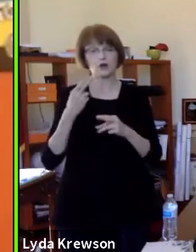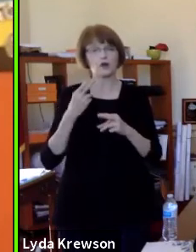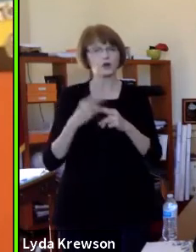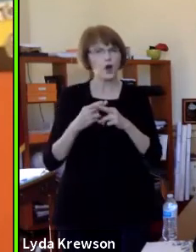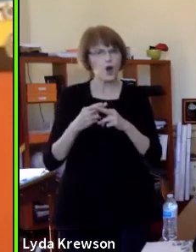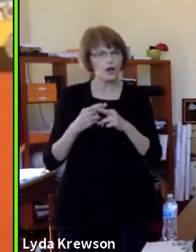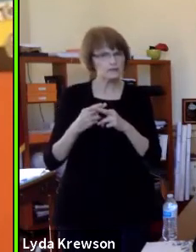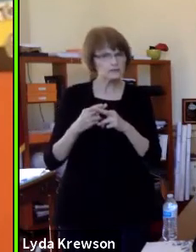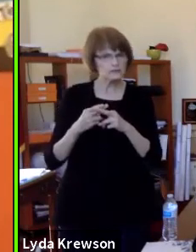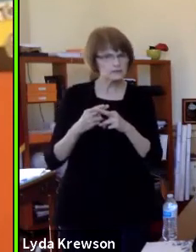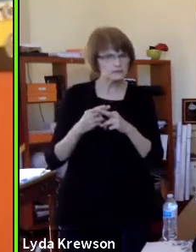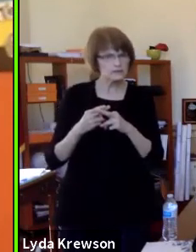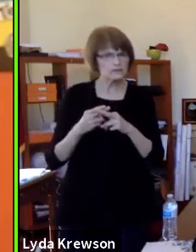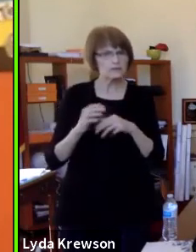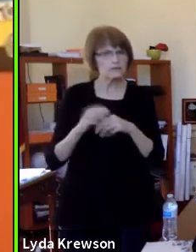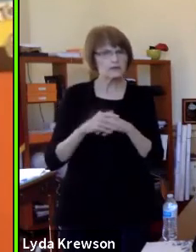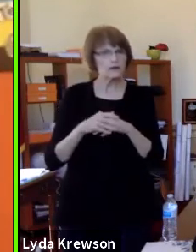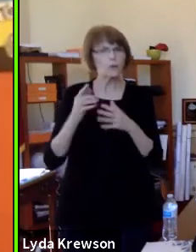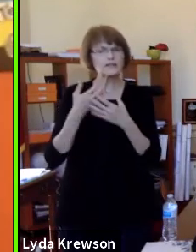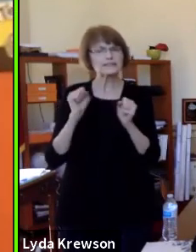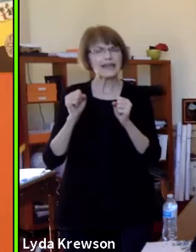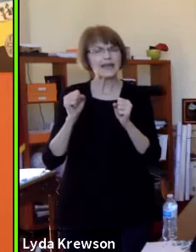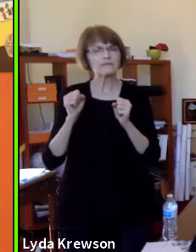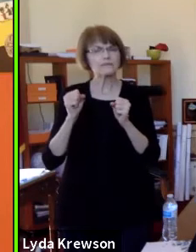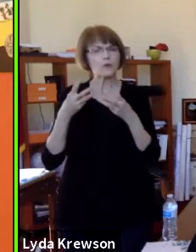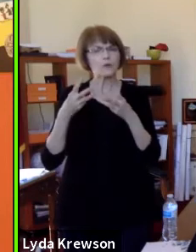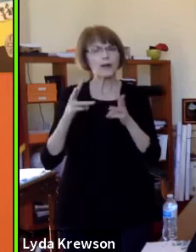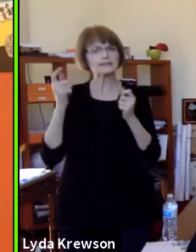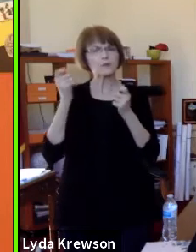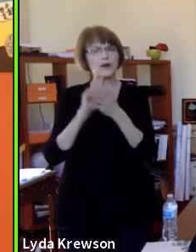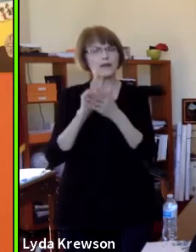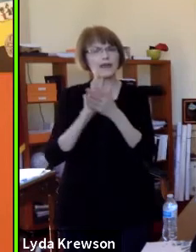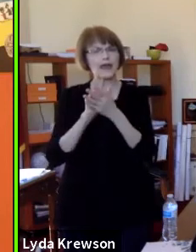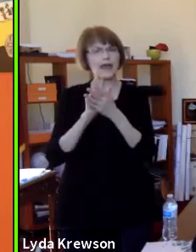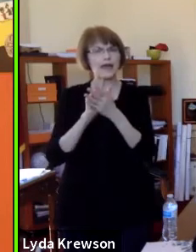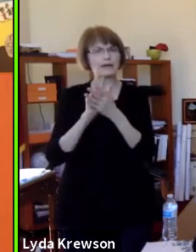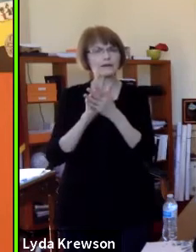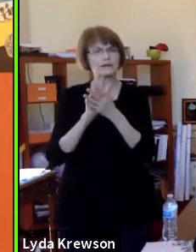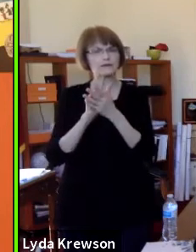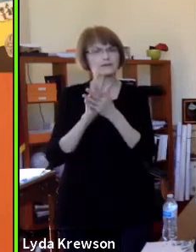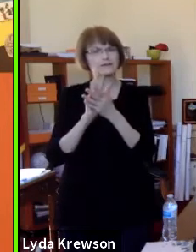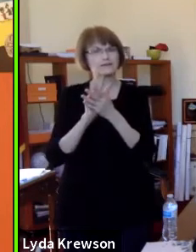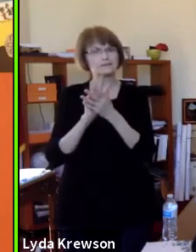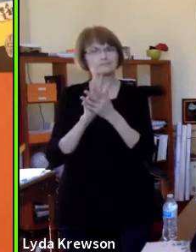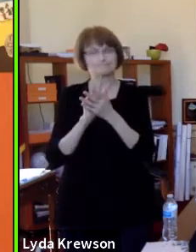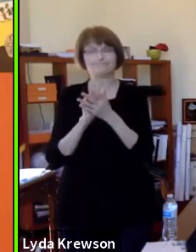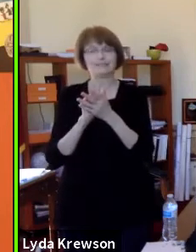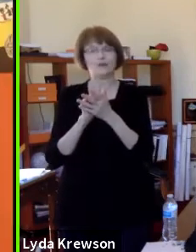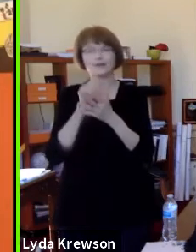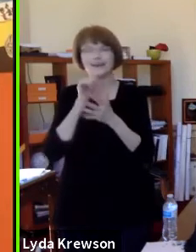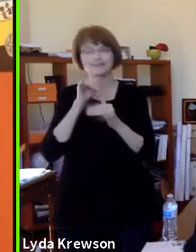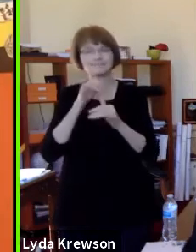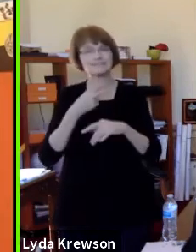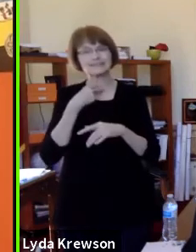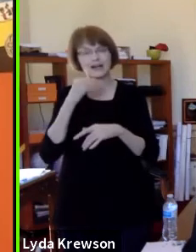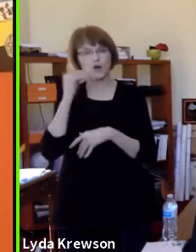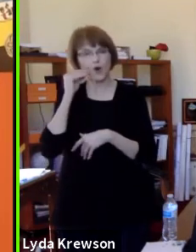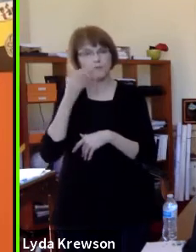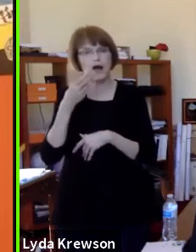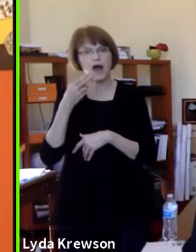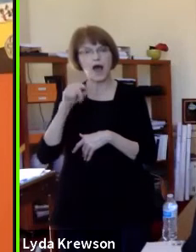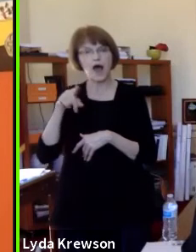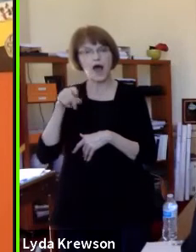What's a safe way that we can celebrate it and have fun without staying stuck at home? Well, Hafsa, thank